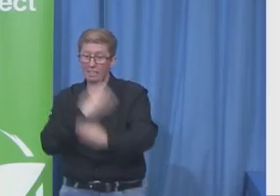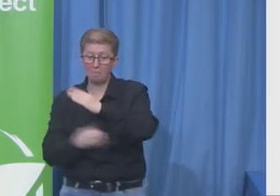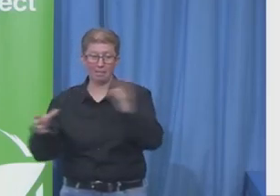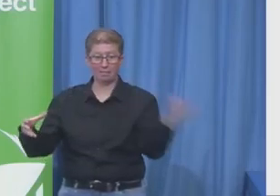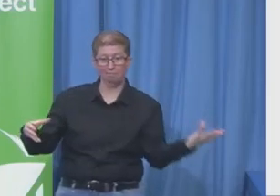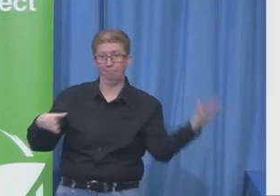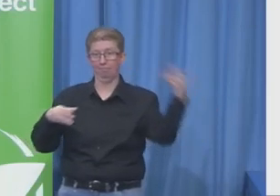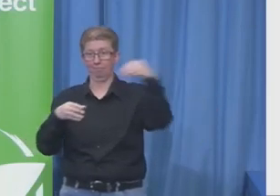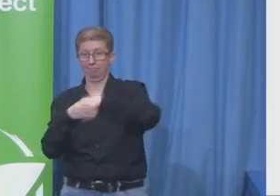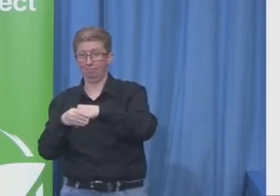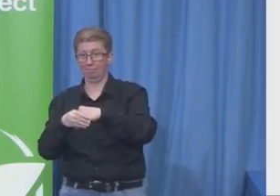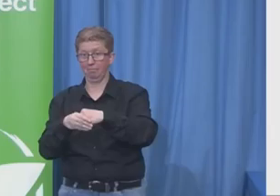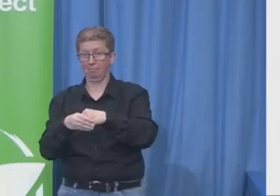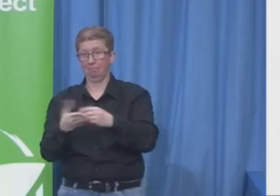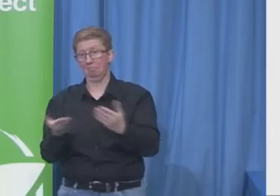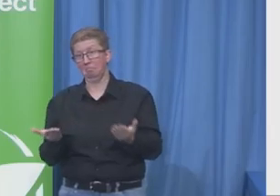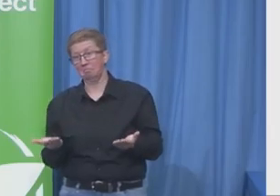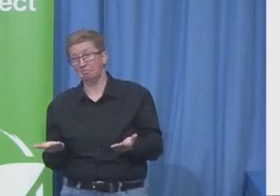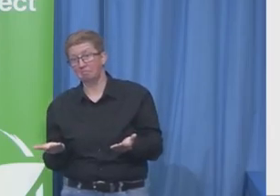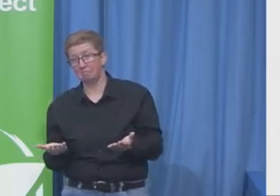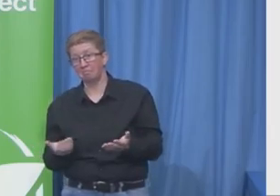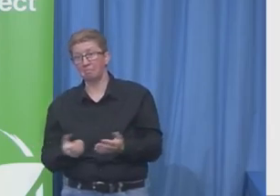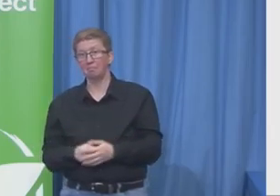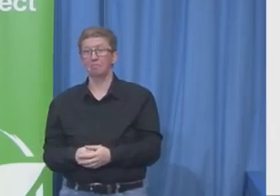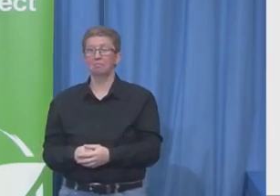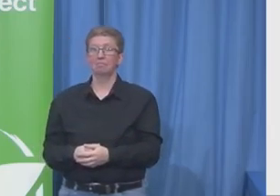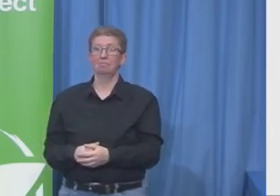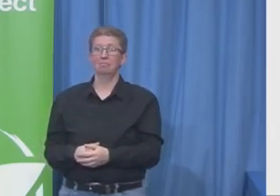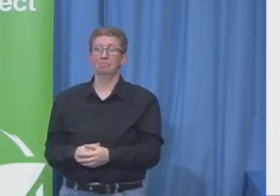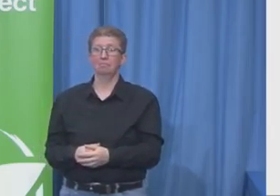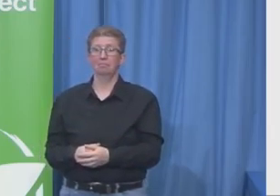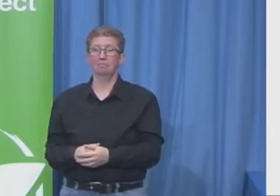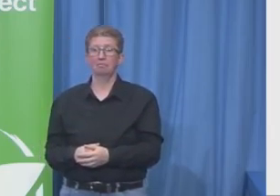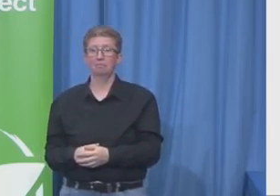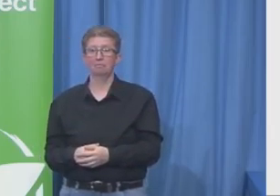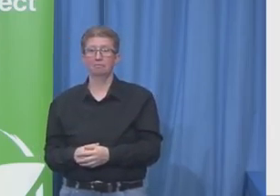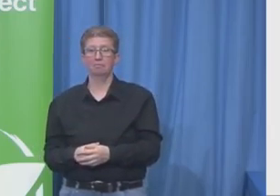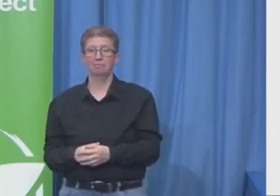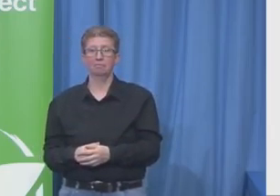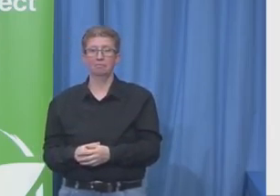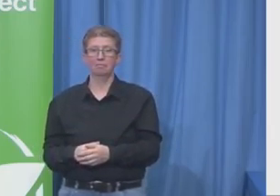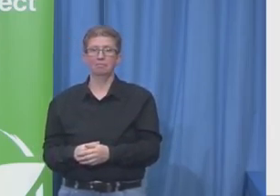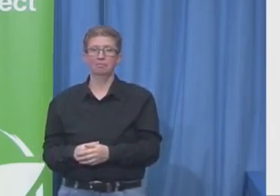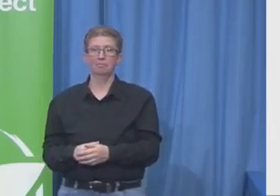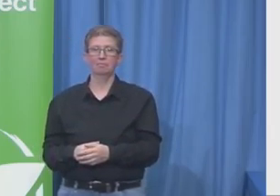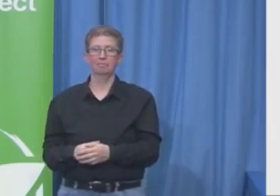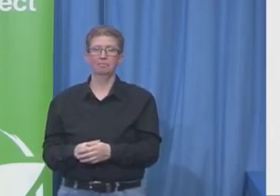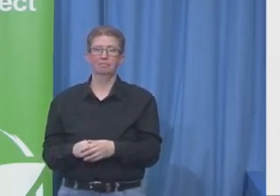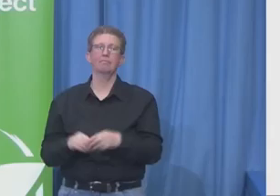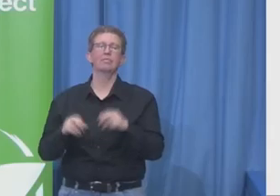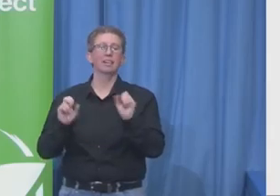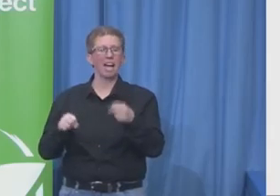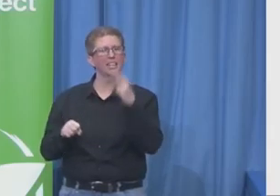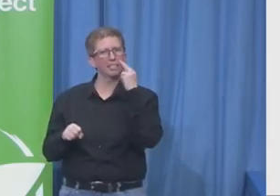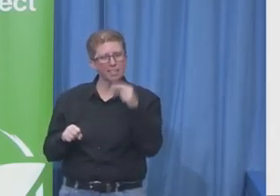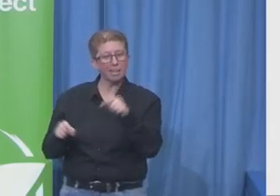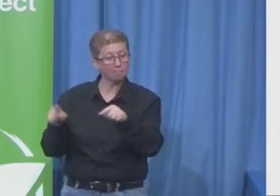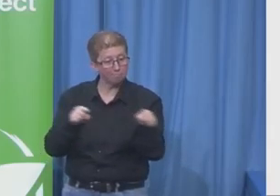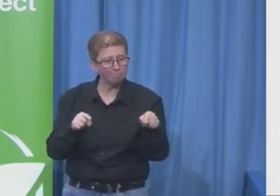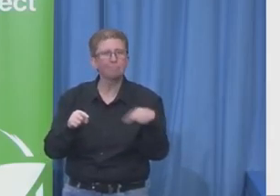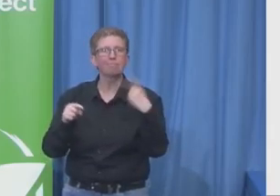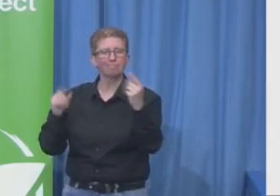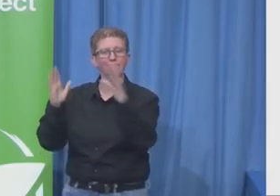analytics. So for instance, a good example of mainstreaming disability into the bank's analytics would be the most recent World